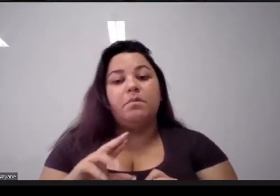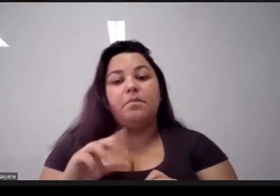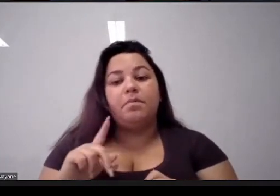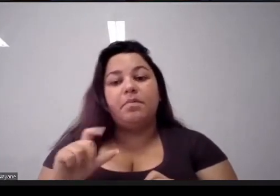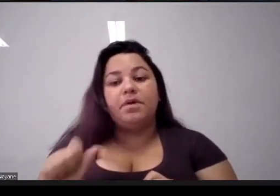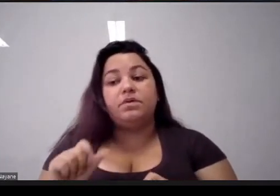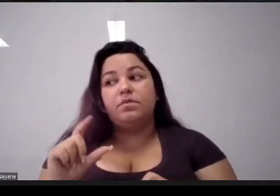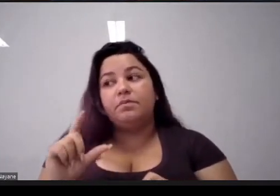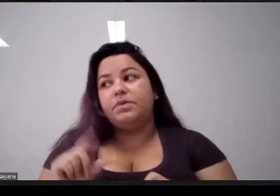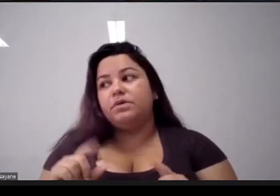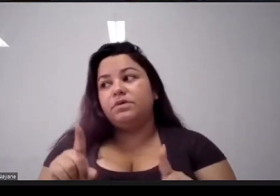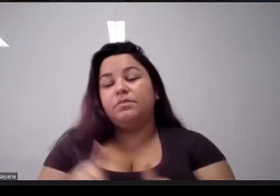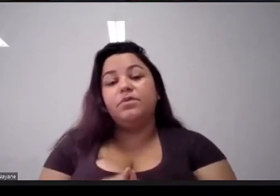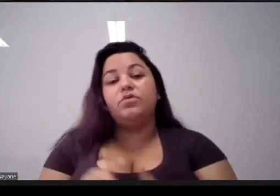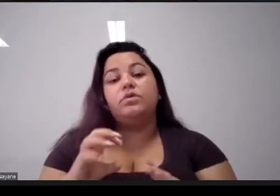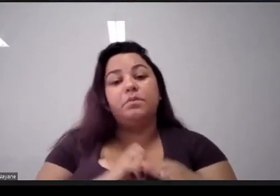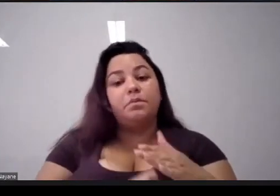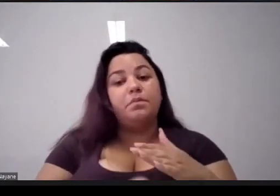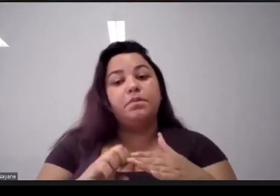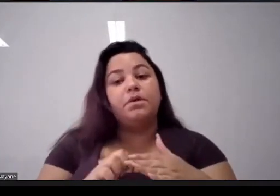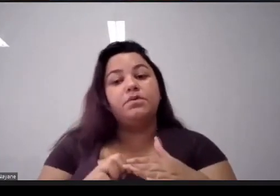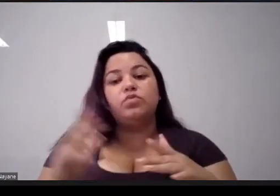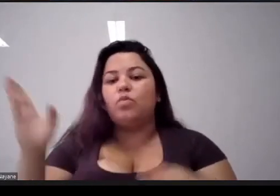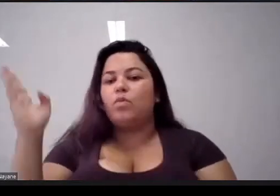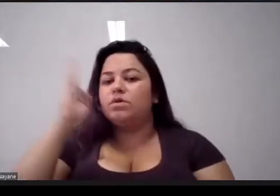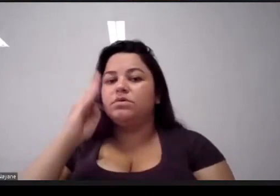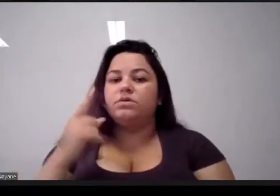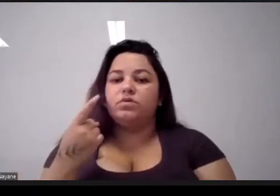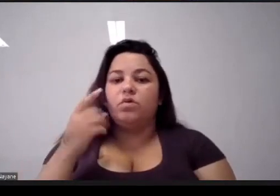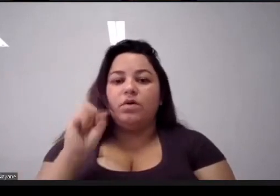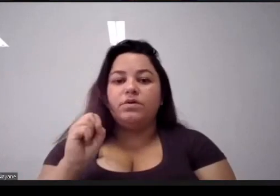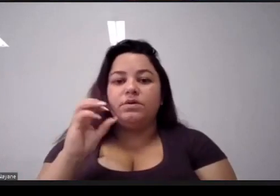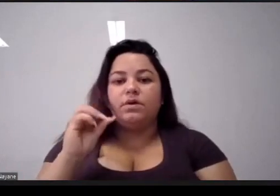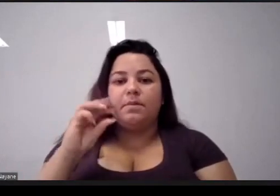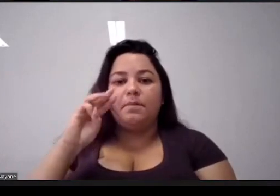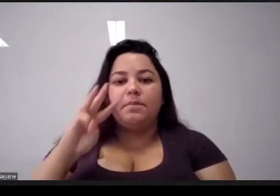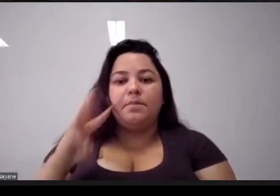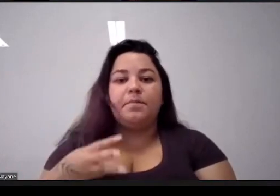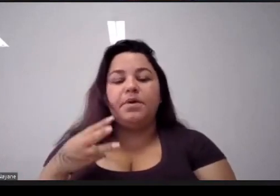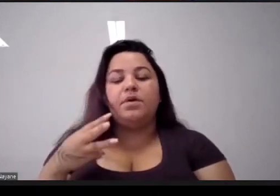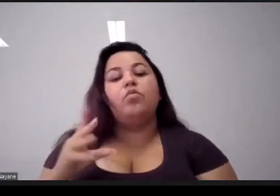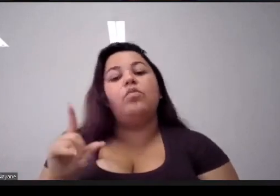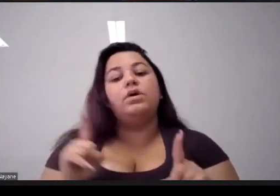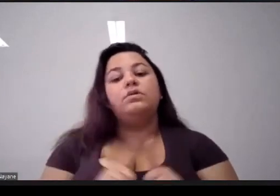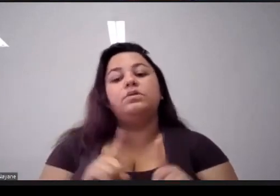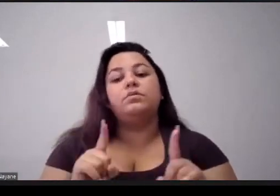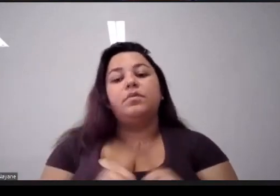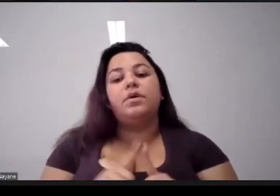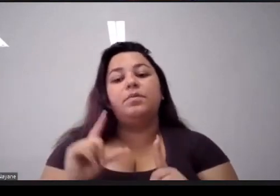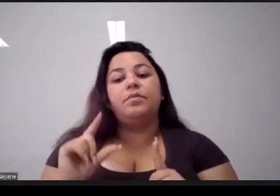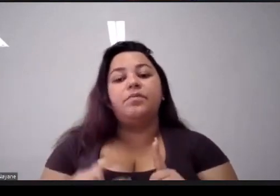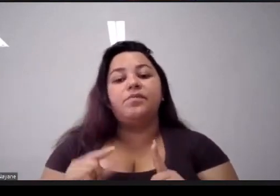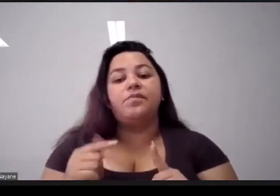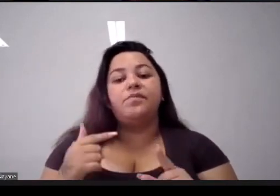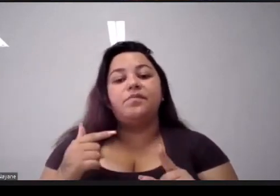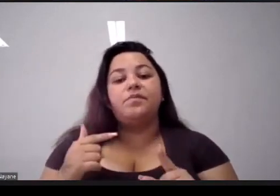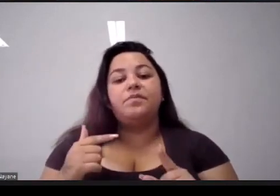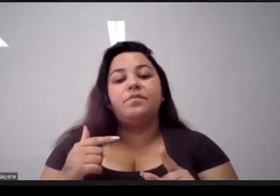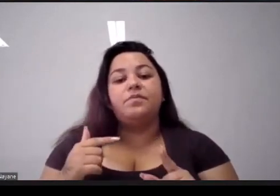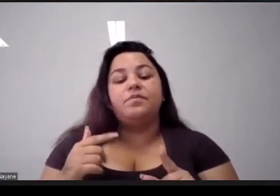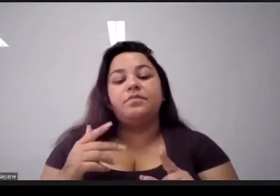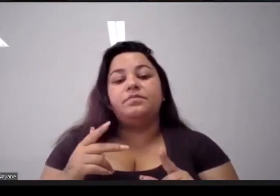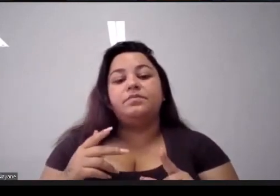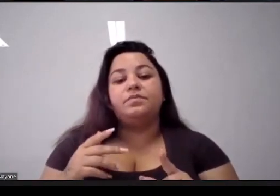there is a small amount of companies, I think it's 180,000 of